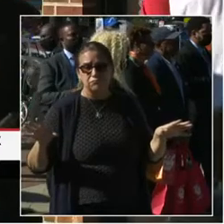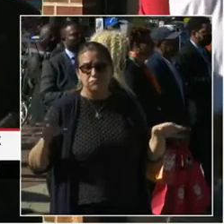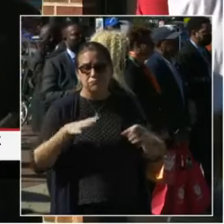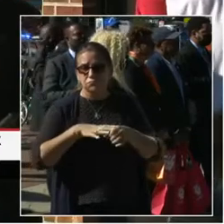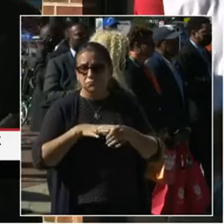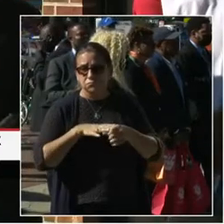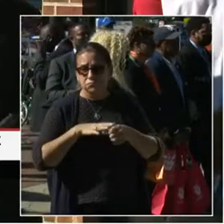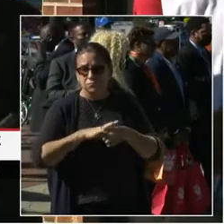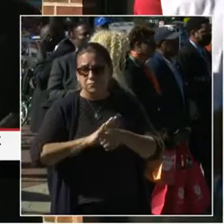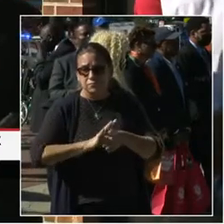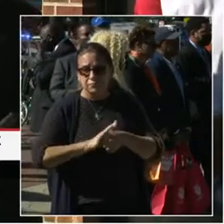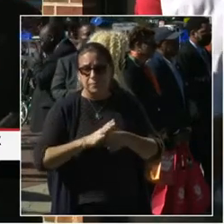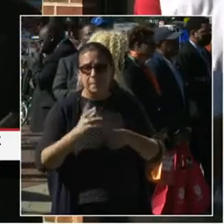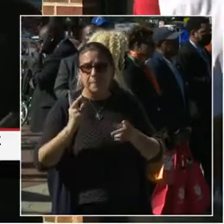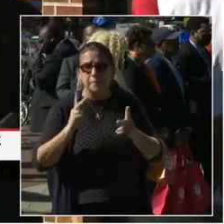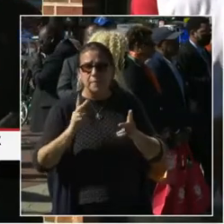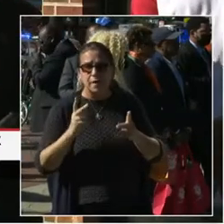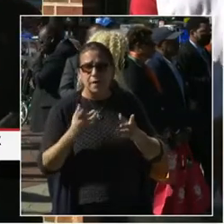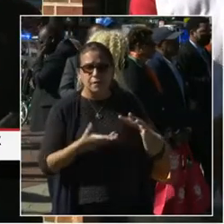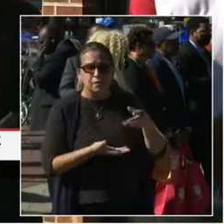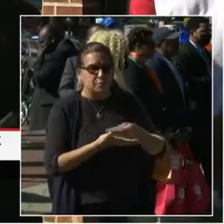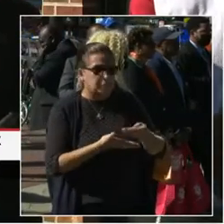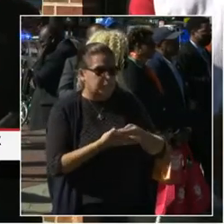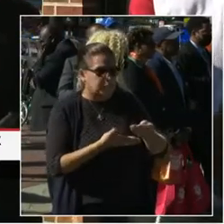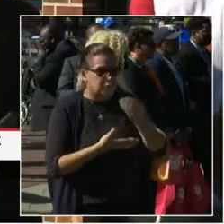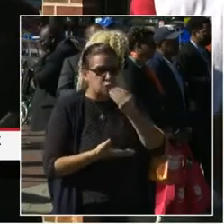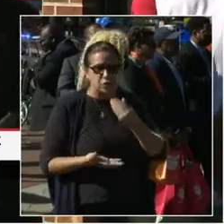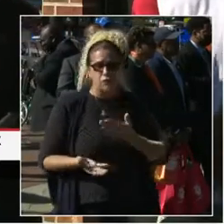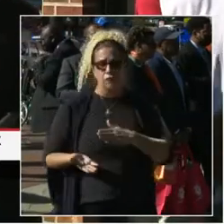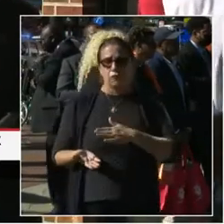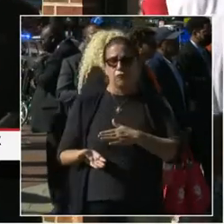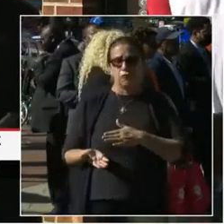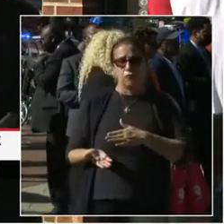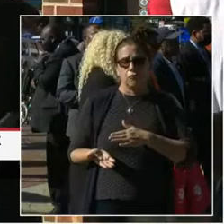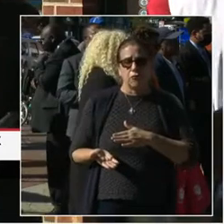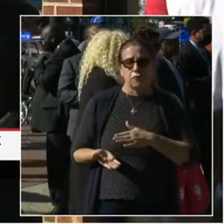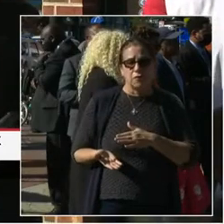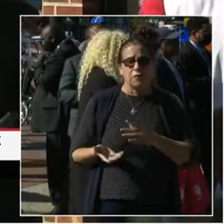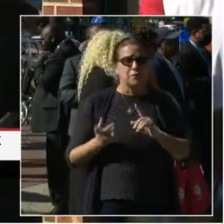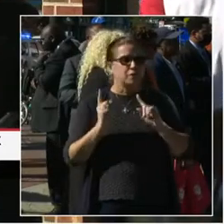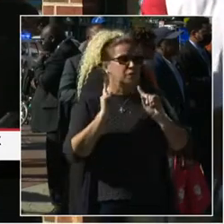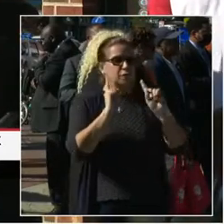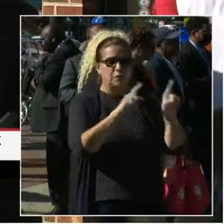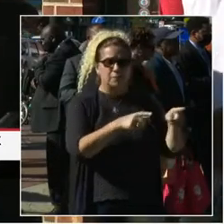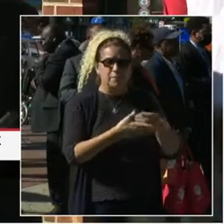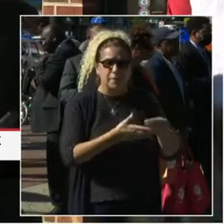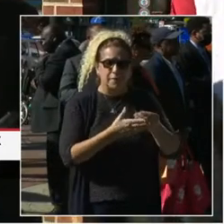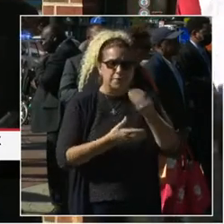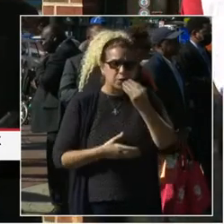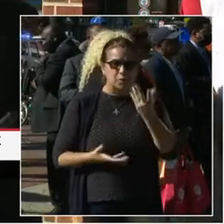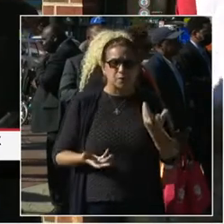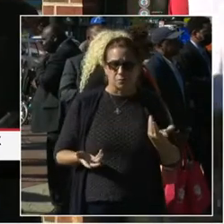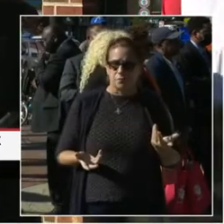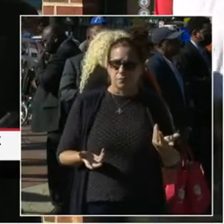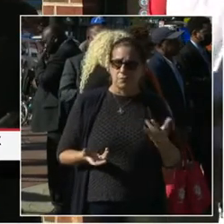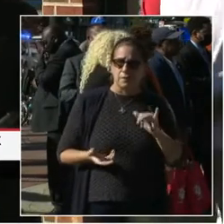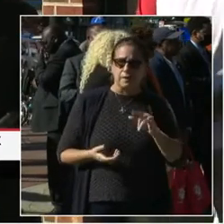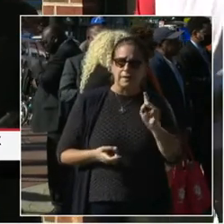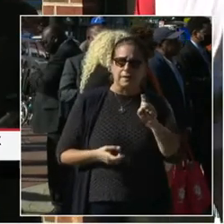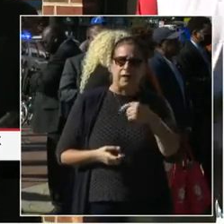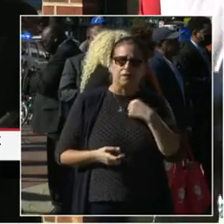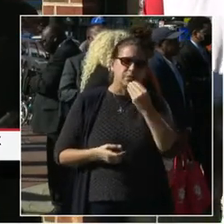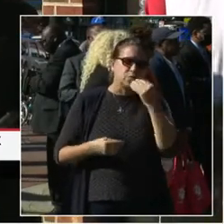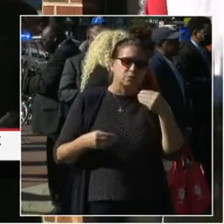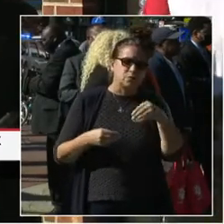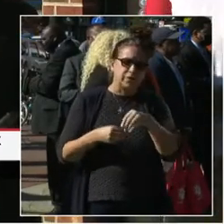8 grantees that I just mentioned who are going to open new locations in Ward 7 and 8 will tremendously expand